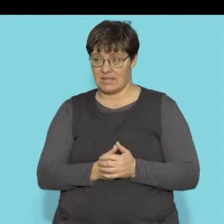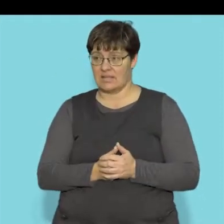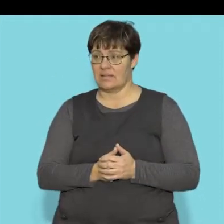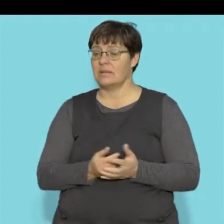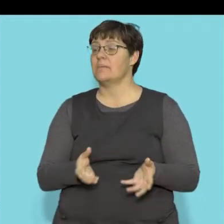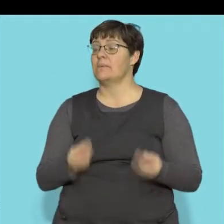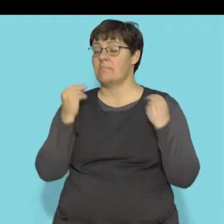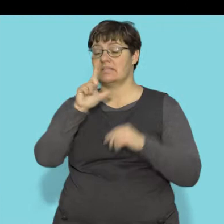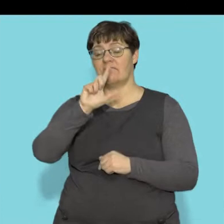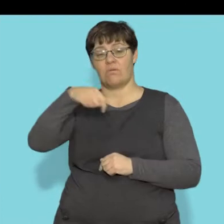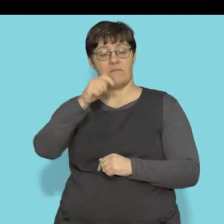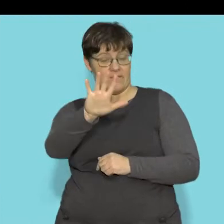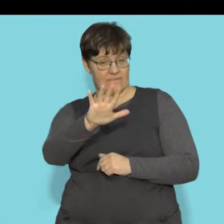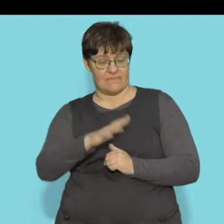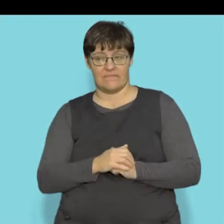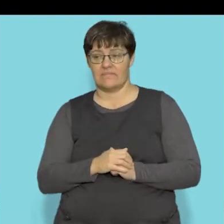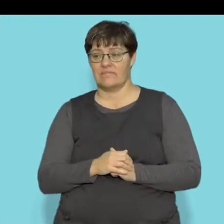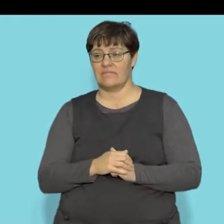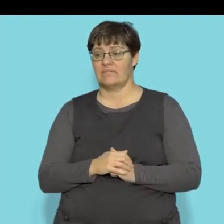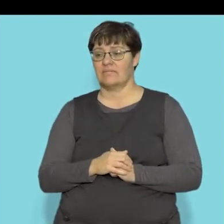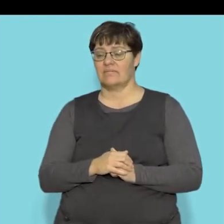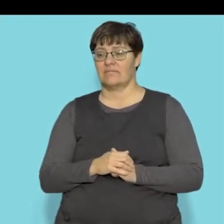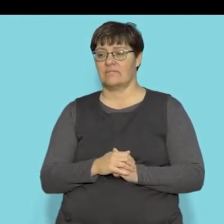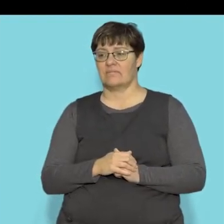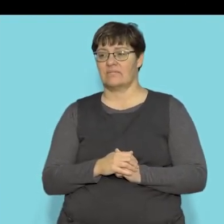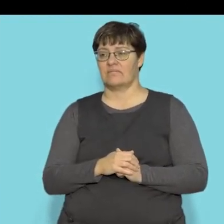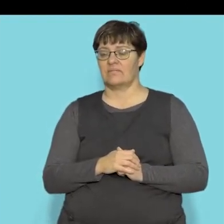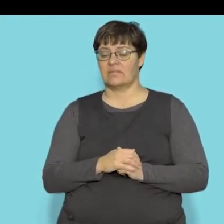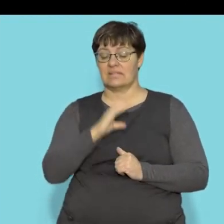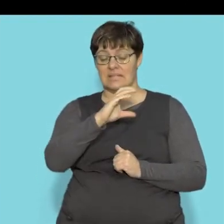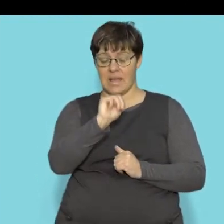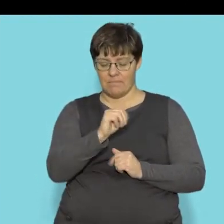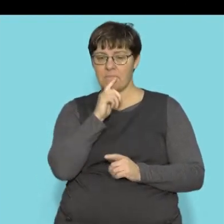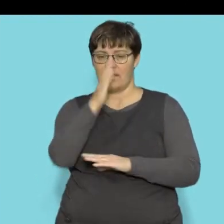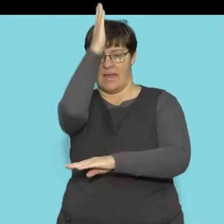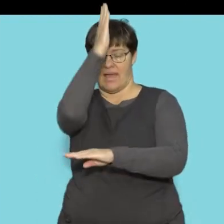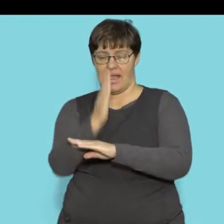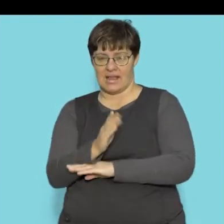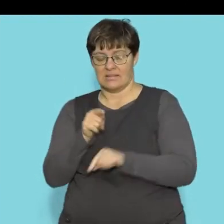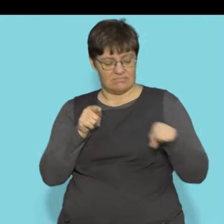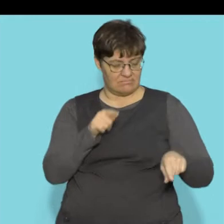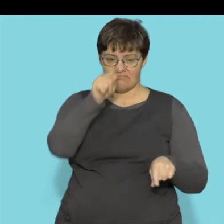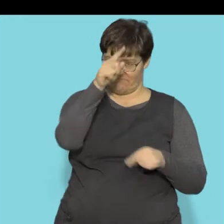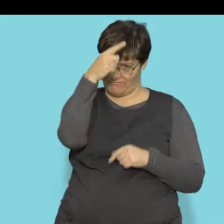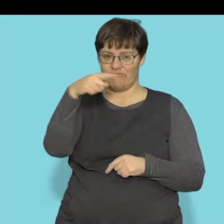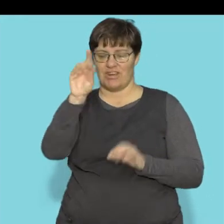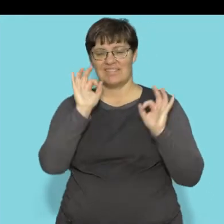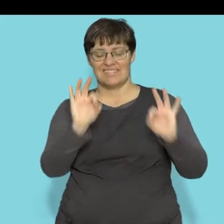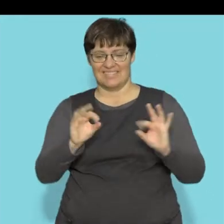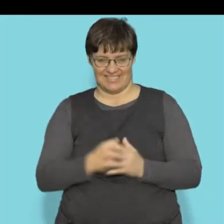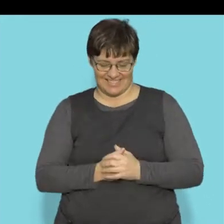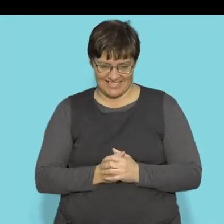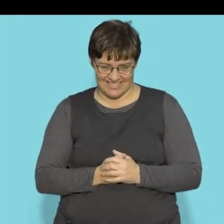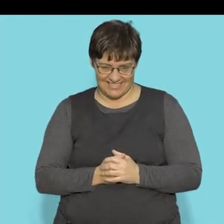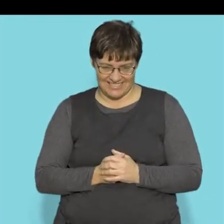previous answer gives me 7,5. So 7,5 is my perpendicular height,